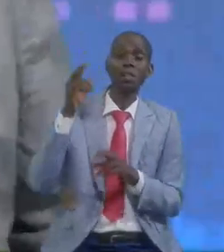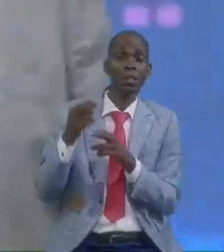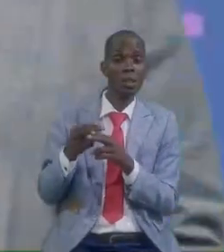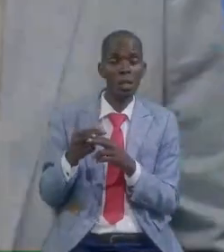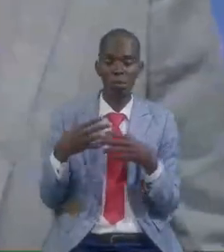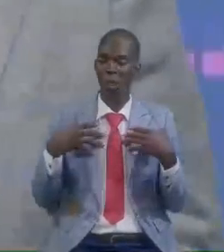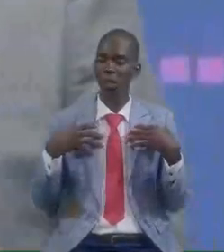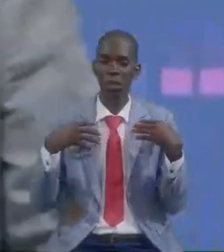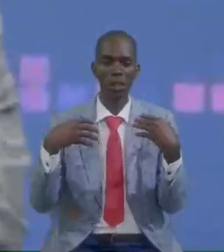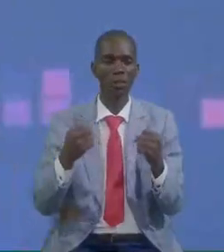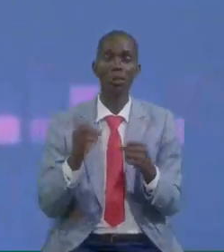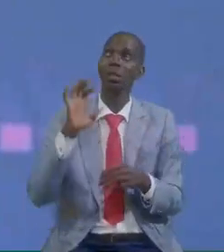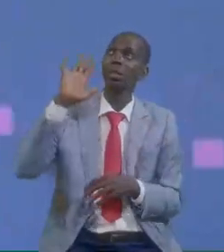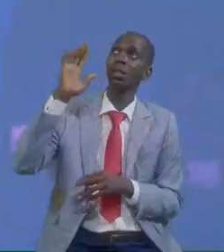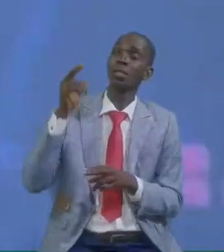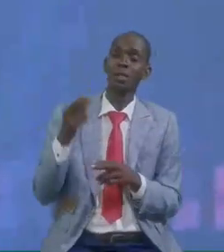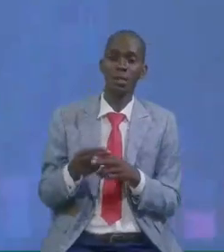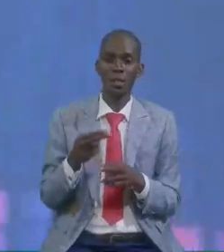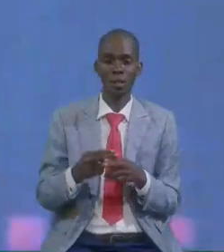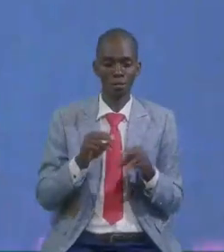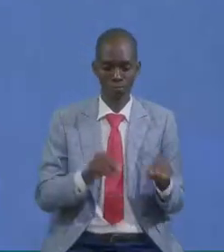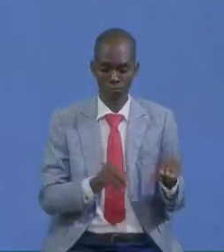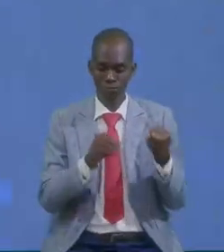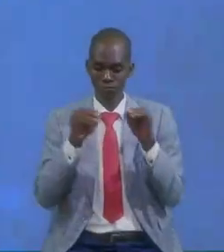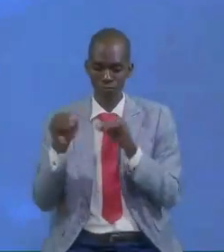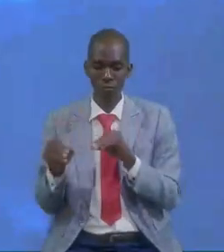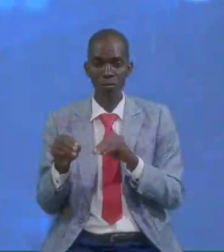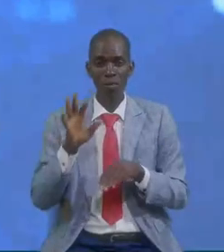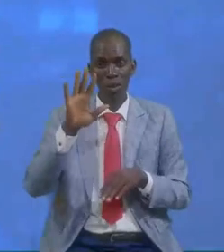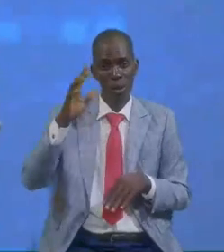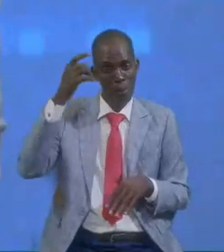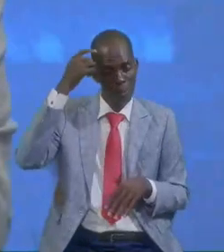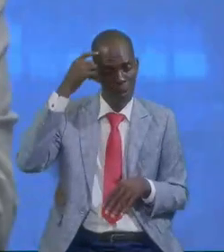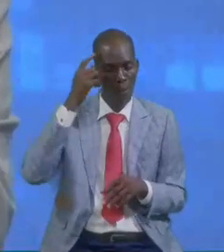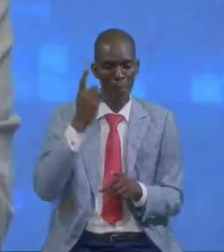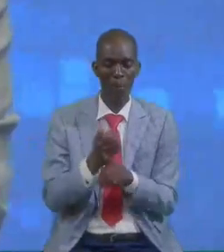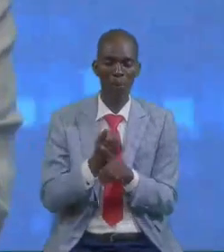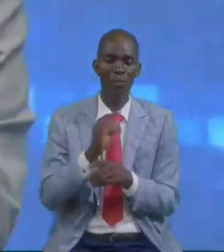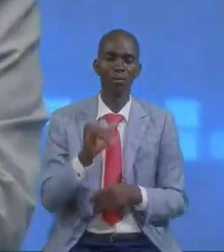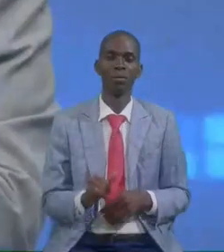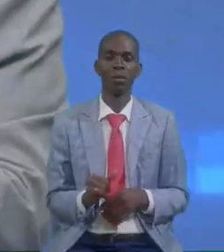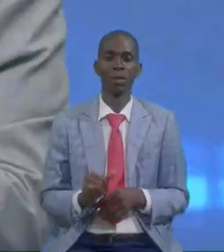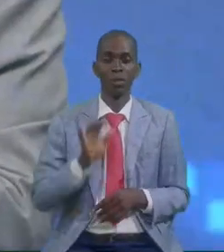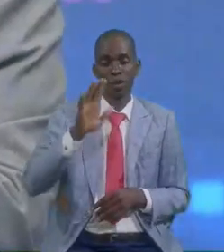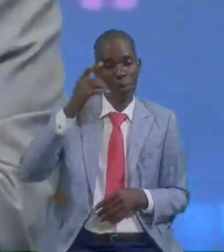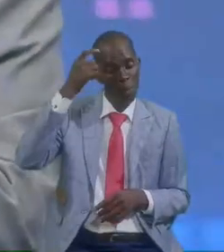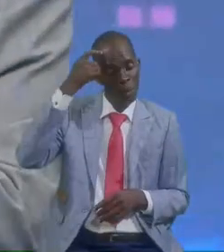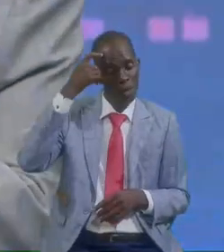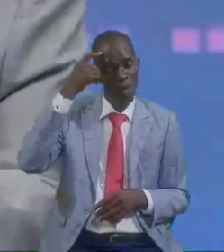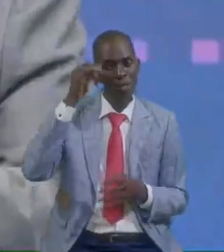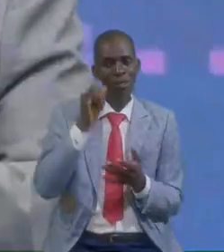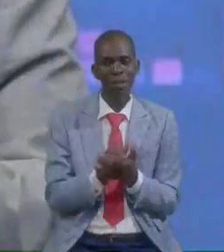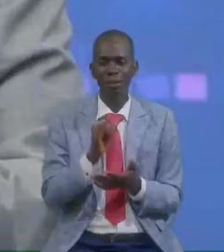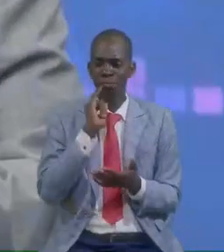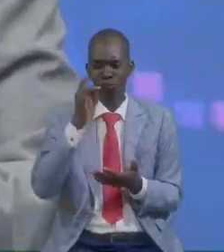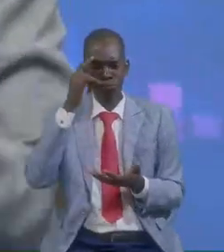heals. Son nom guérit. His name sets your brain aright. Règle the brain that is gone here,